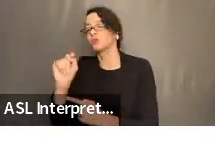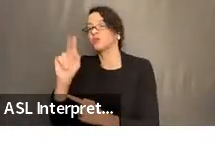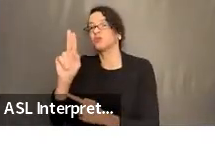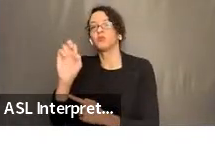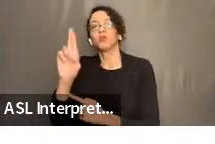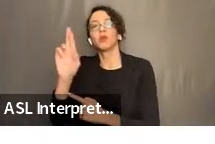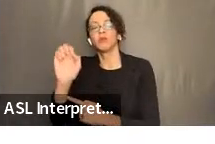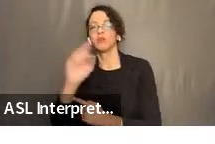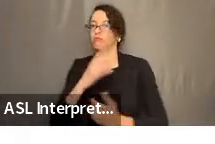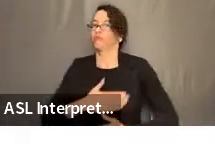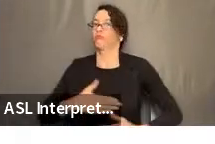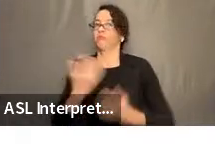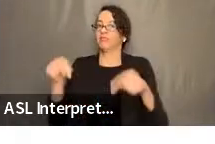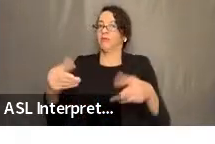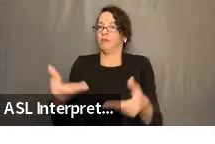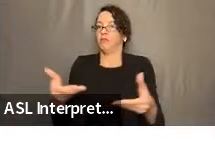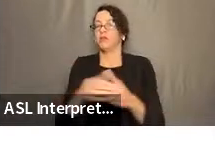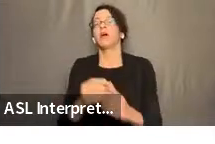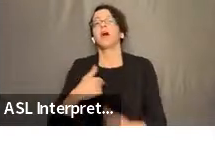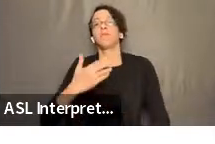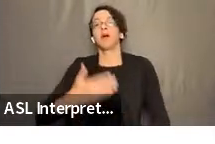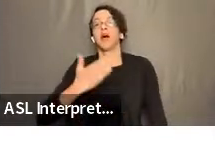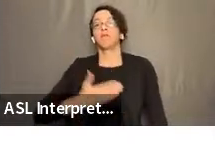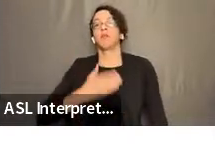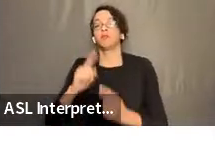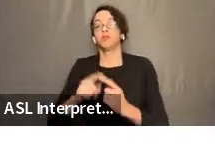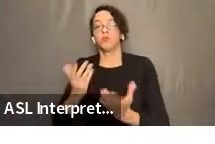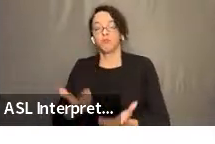happy to be presenting an